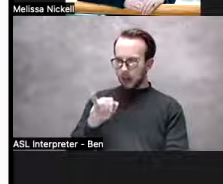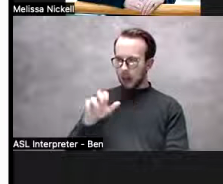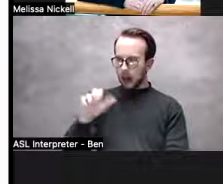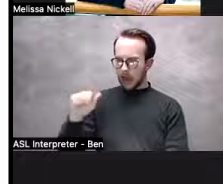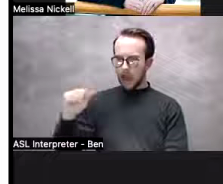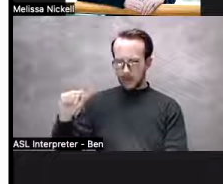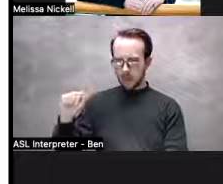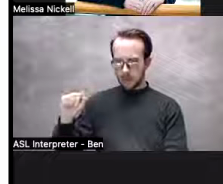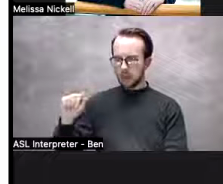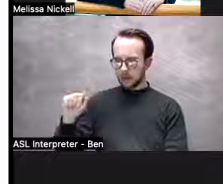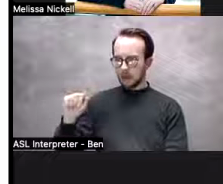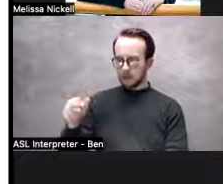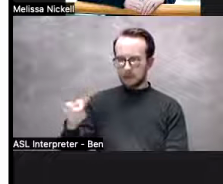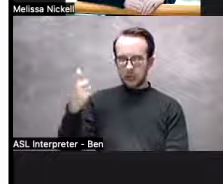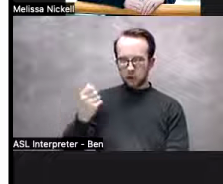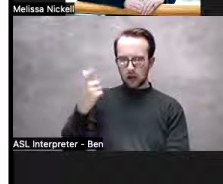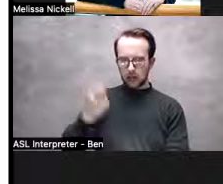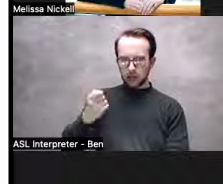This grant's funded for